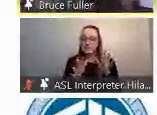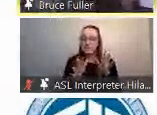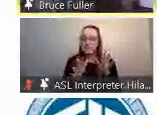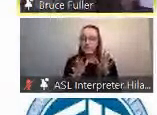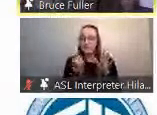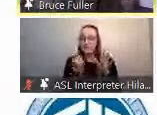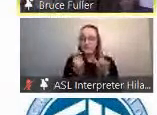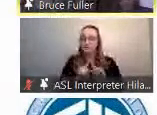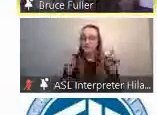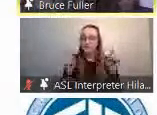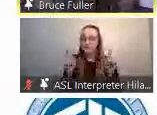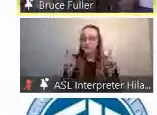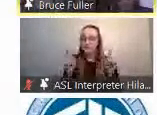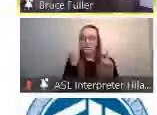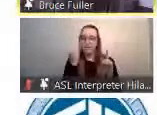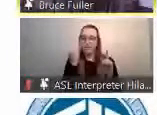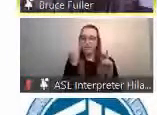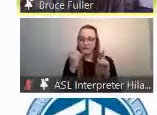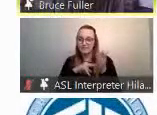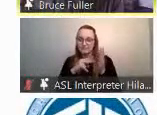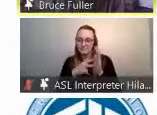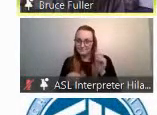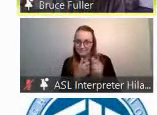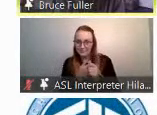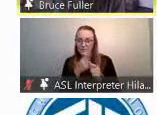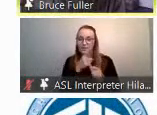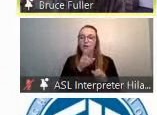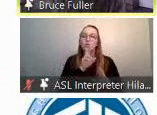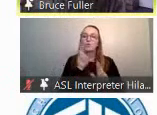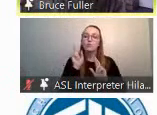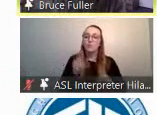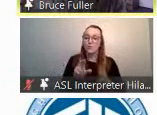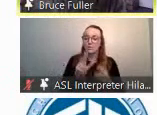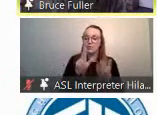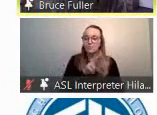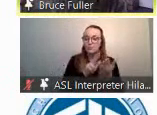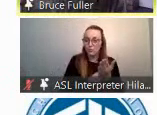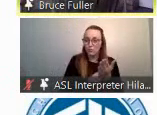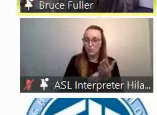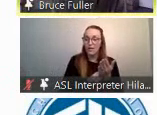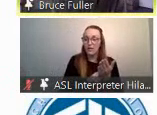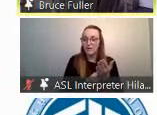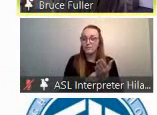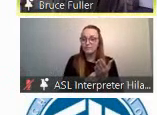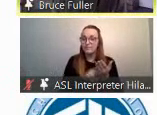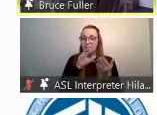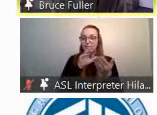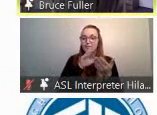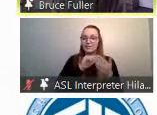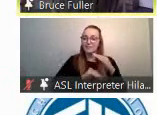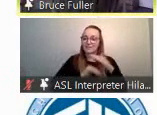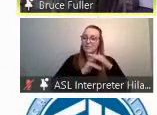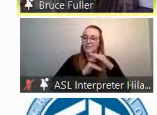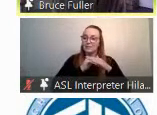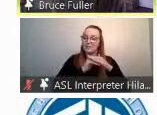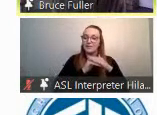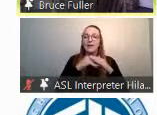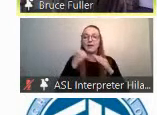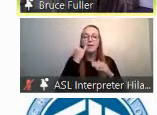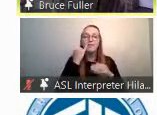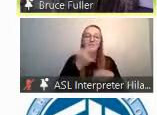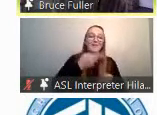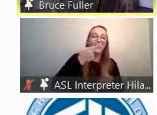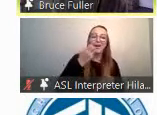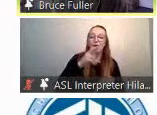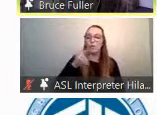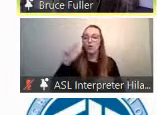where reported enrollment capacity in tuition charging private pre-Ks is low or high. So again,